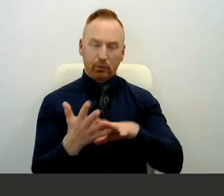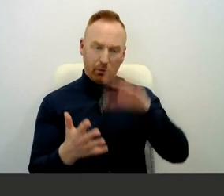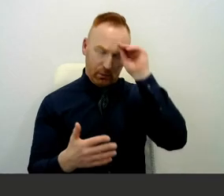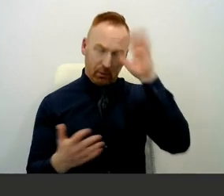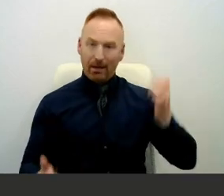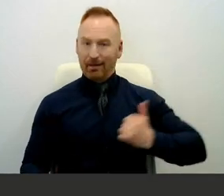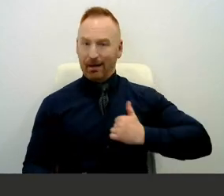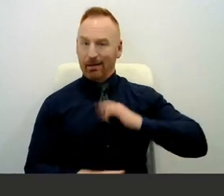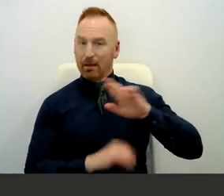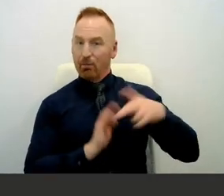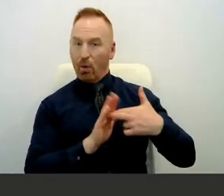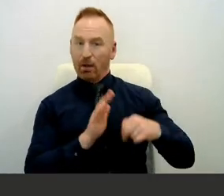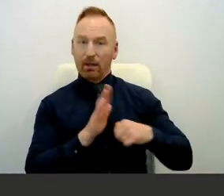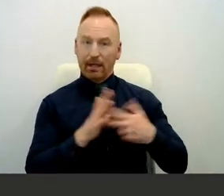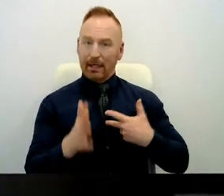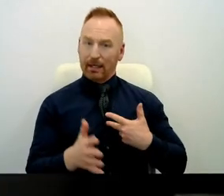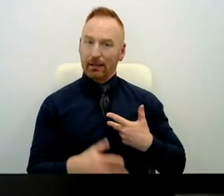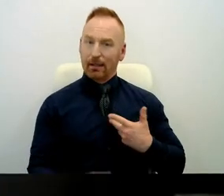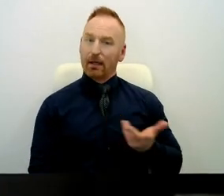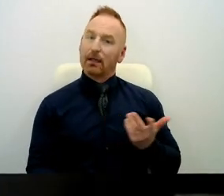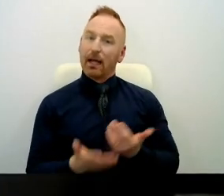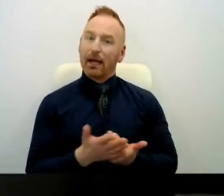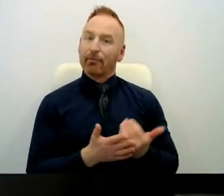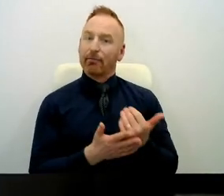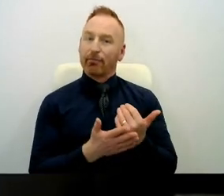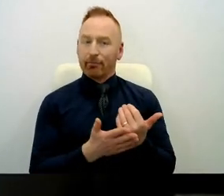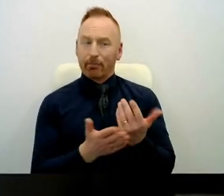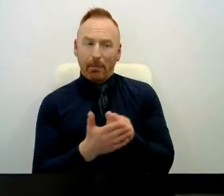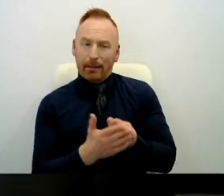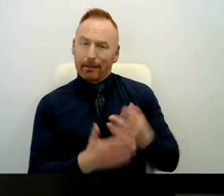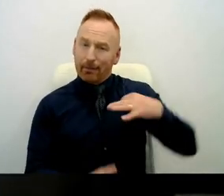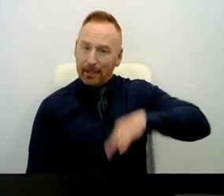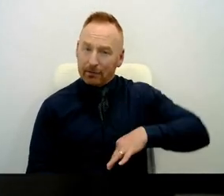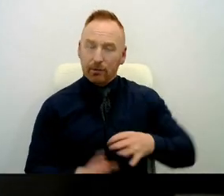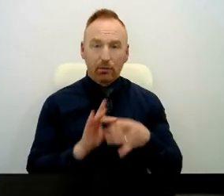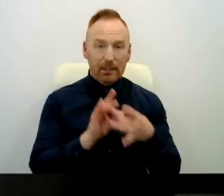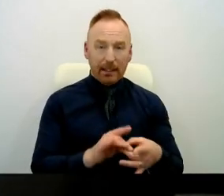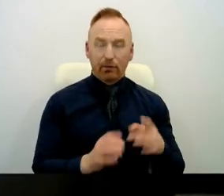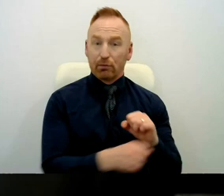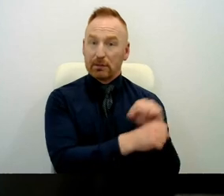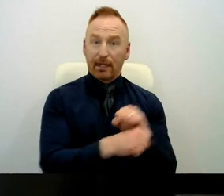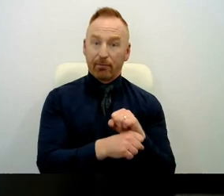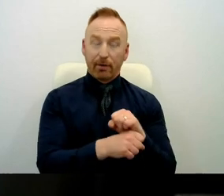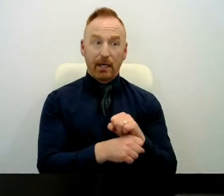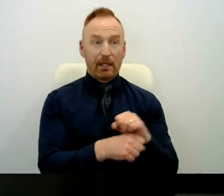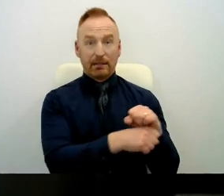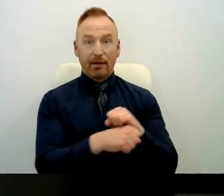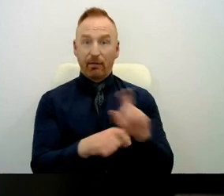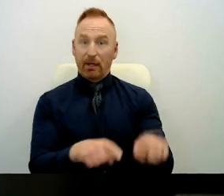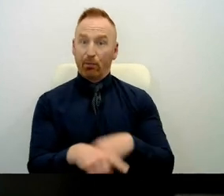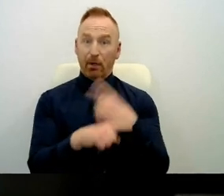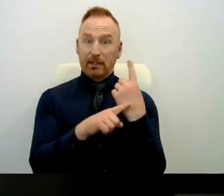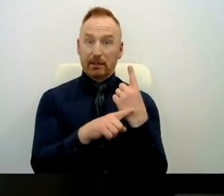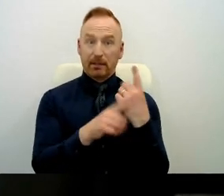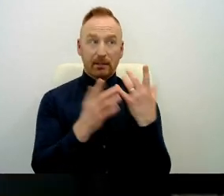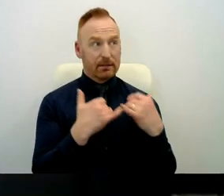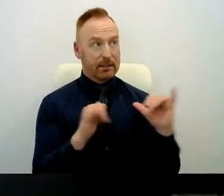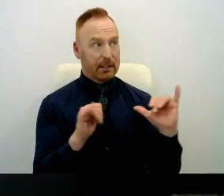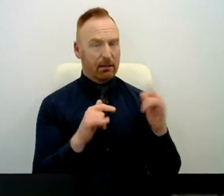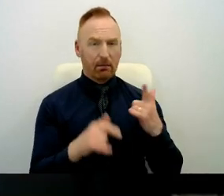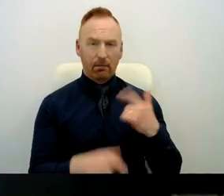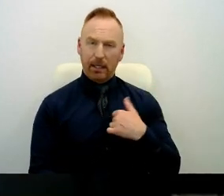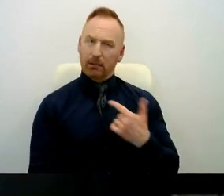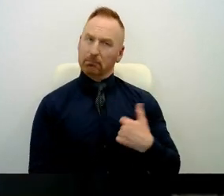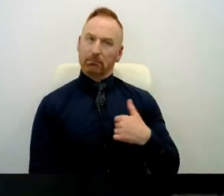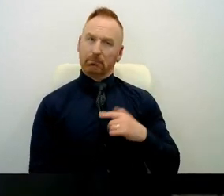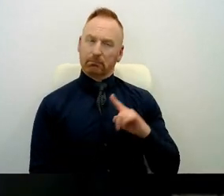Canada's role in perpetuating and profiting from slavery. And the impact that slavery continues to have in the present is, for many of us, still a